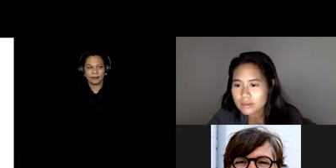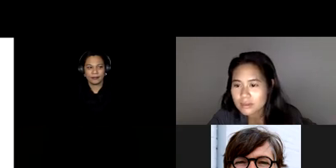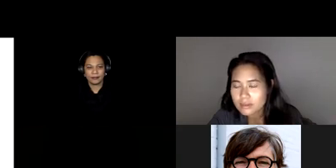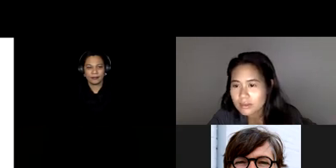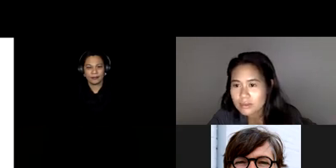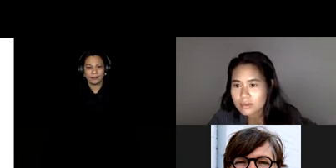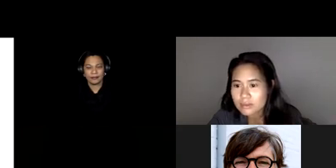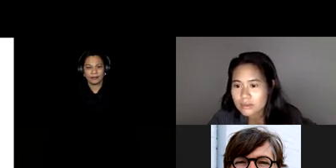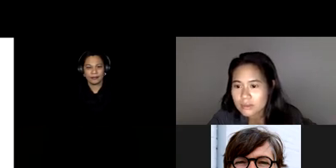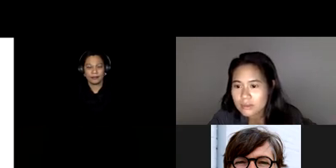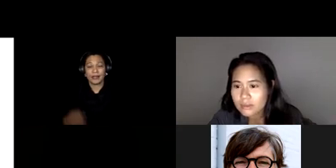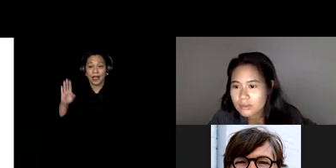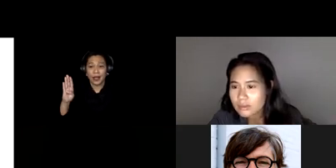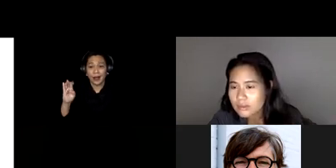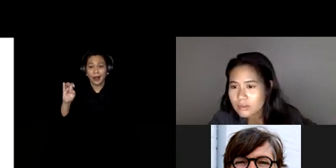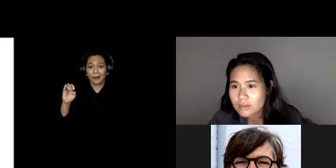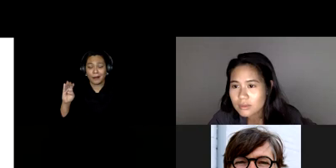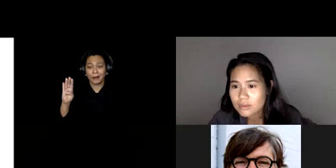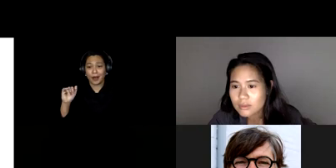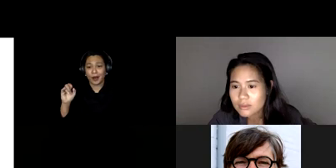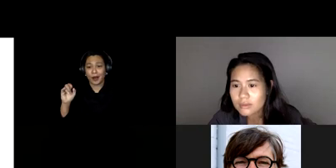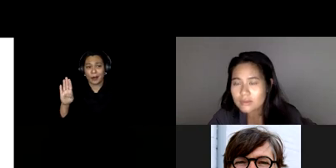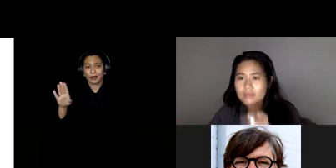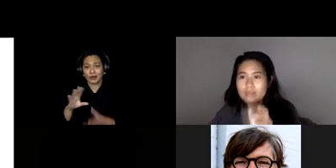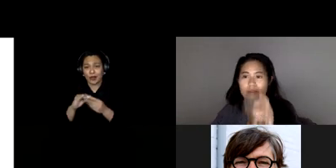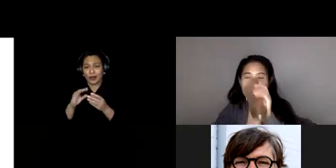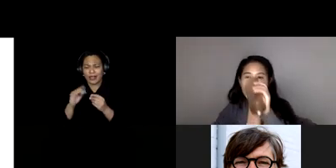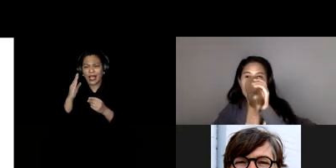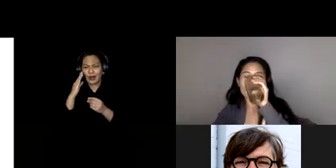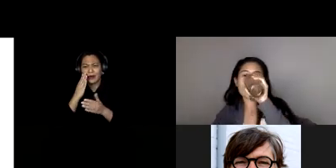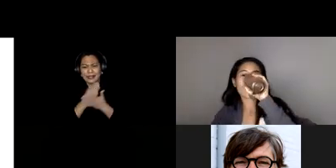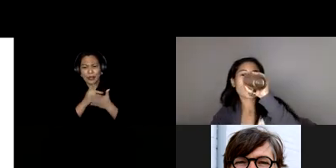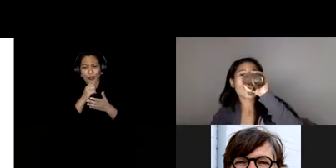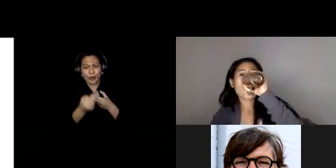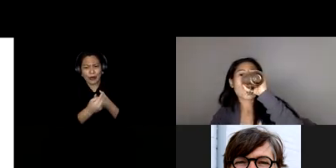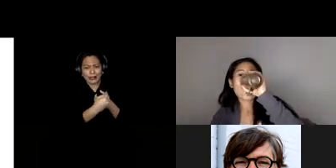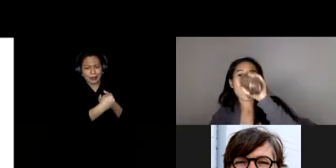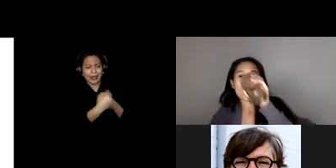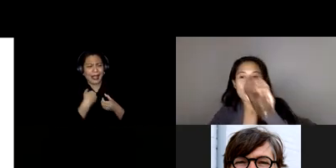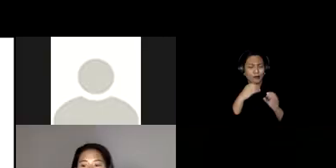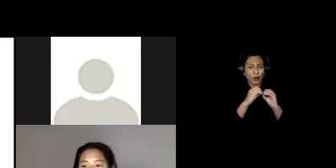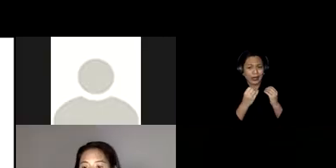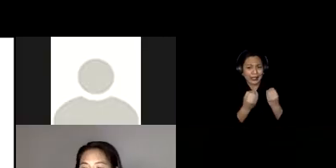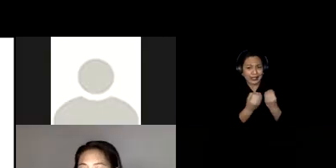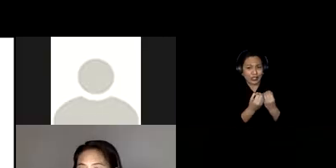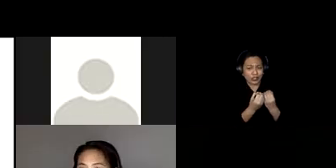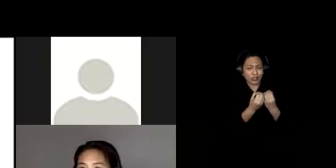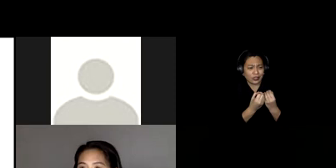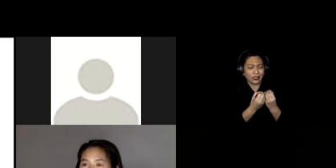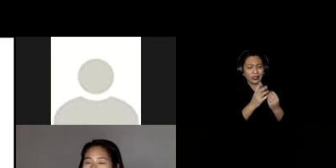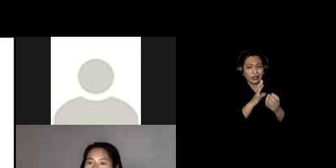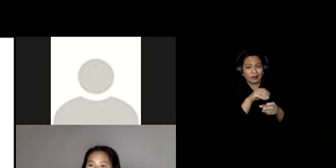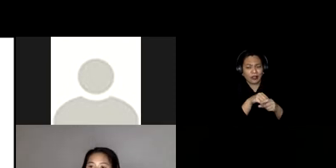I know there's some participants who have organization websites. We'd love to hear what kind of organization you're